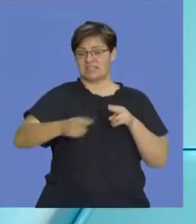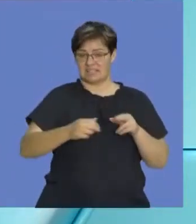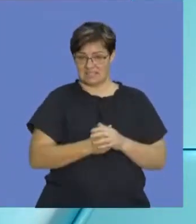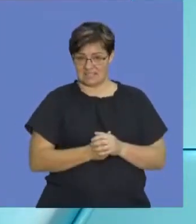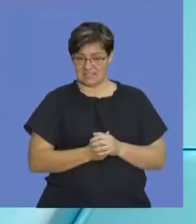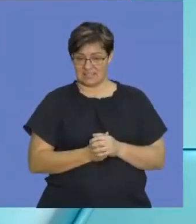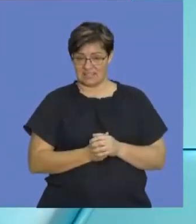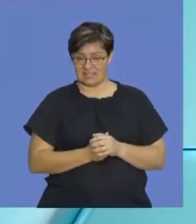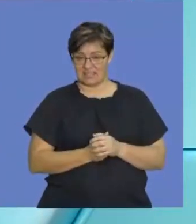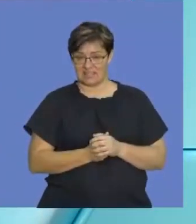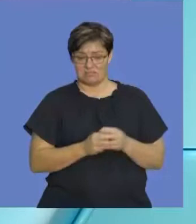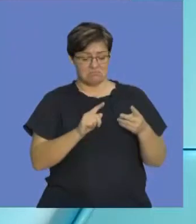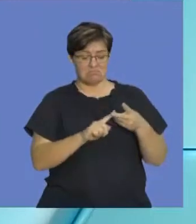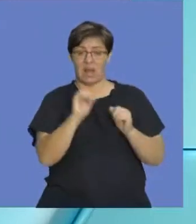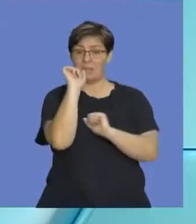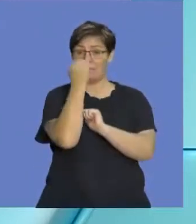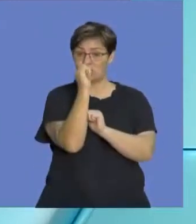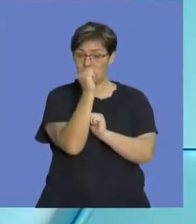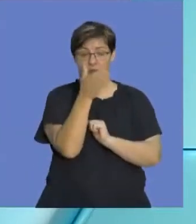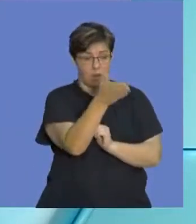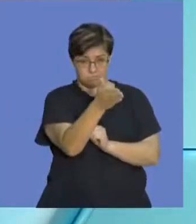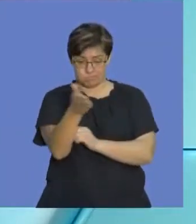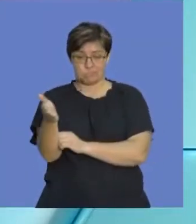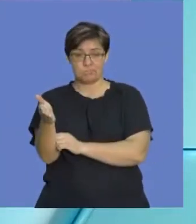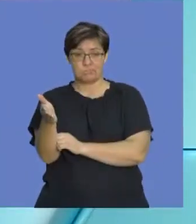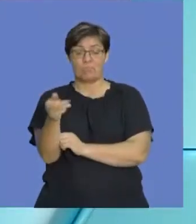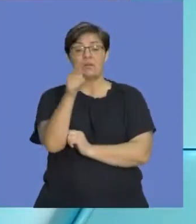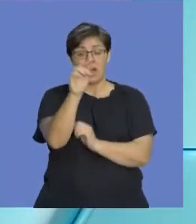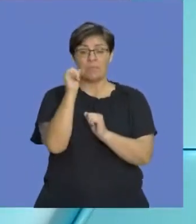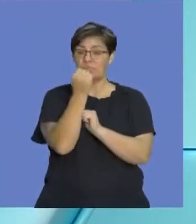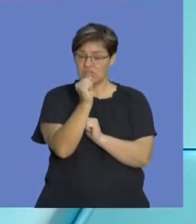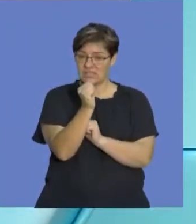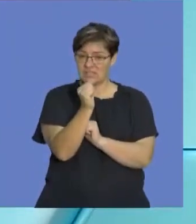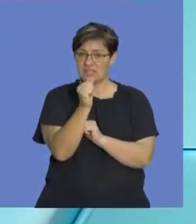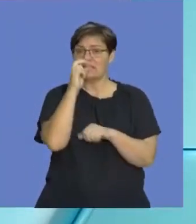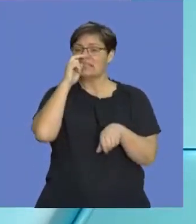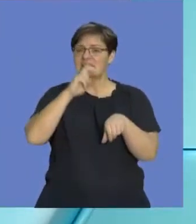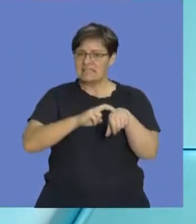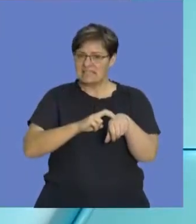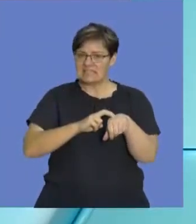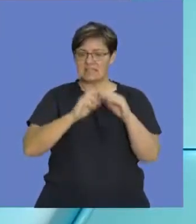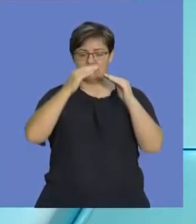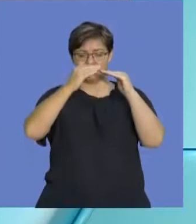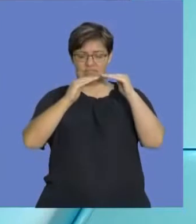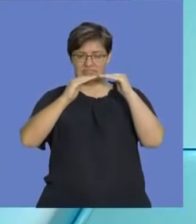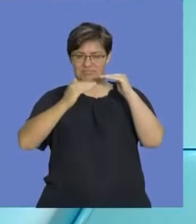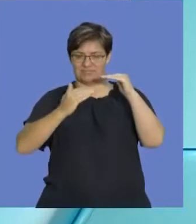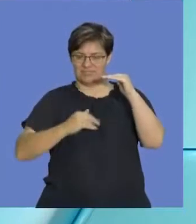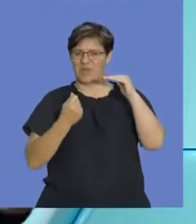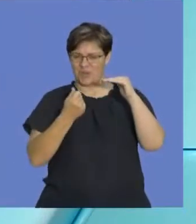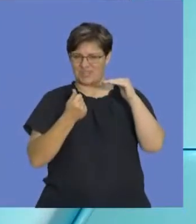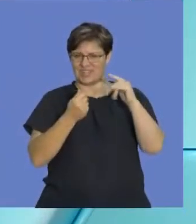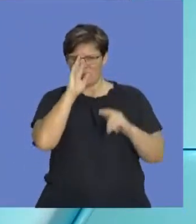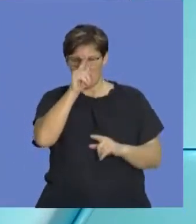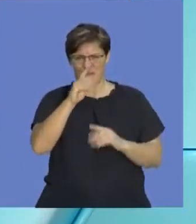rent. Obviously, there's machinery in the factory, and that machinery is going to be depreciated.